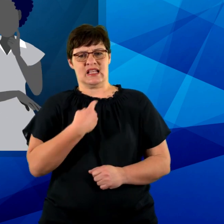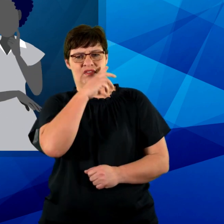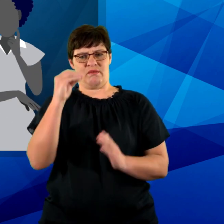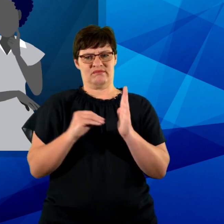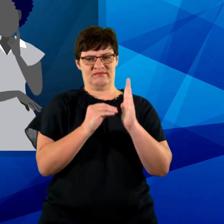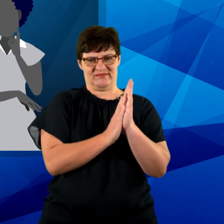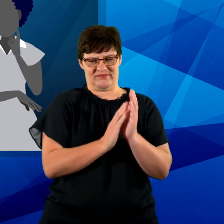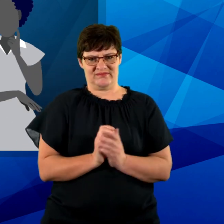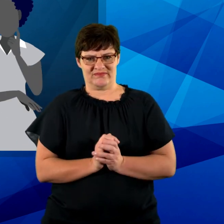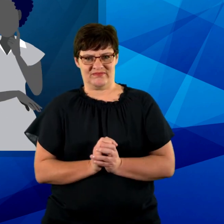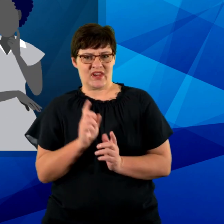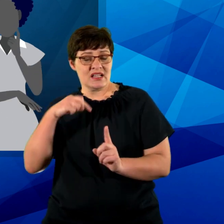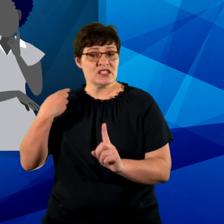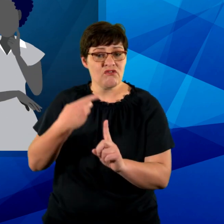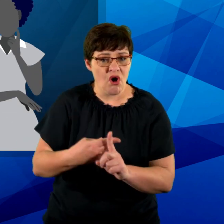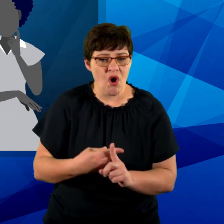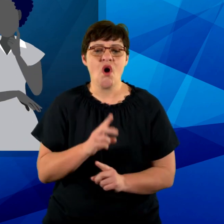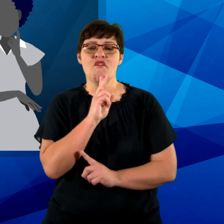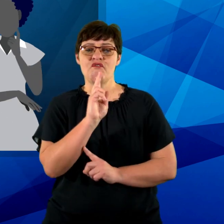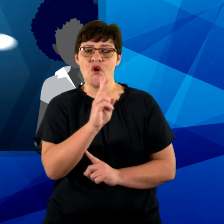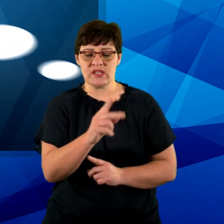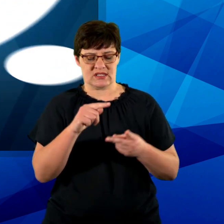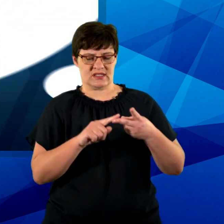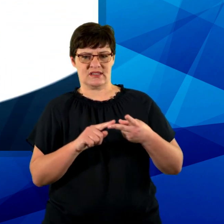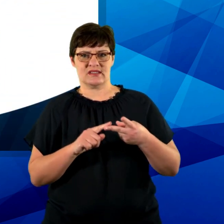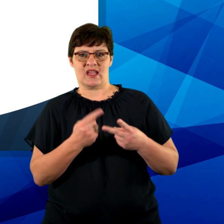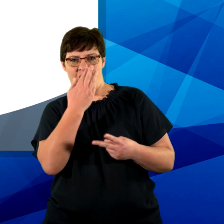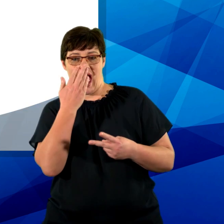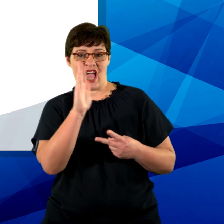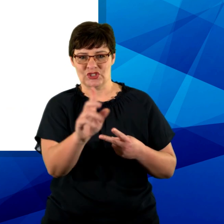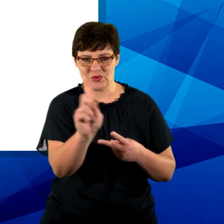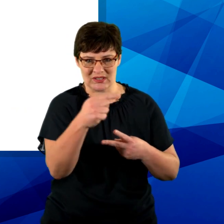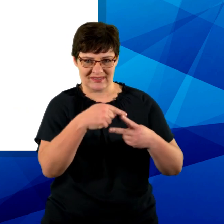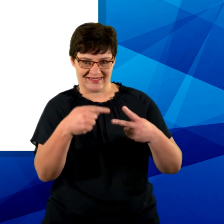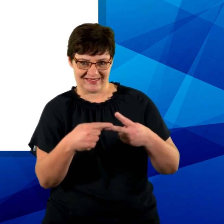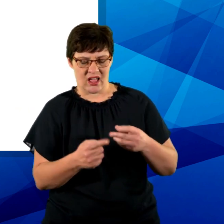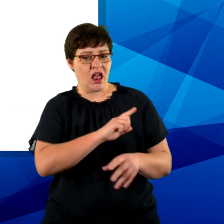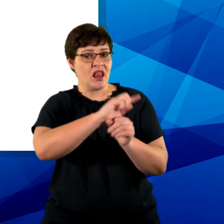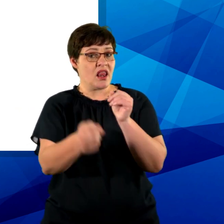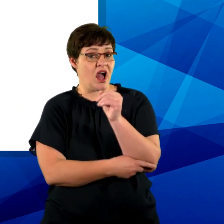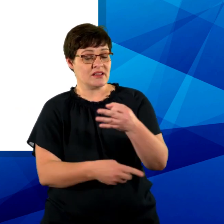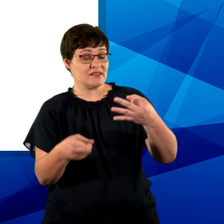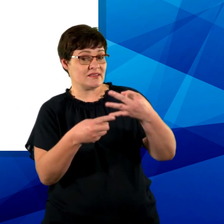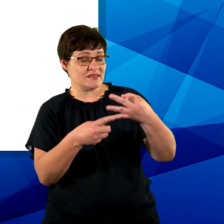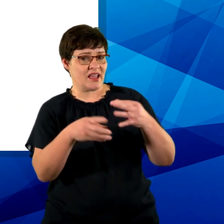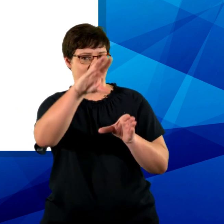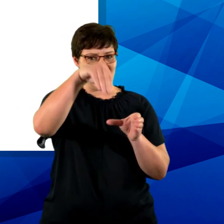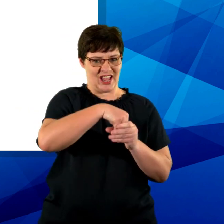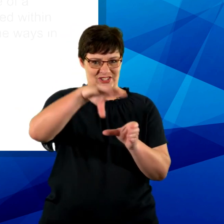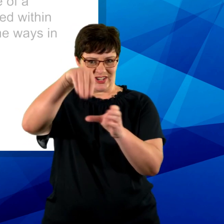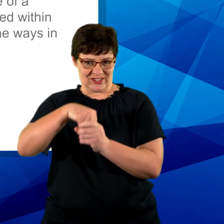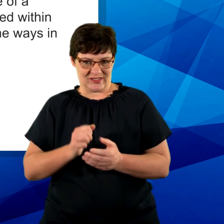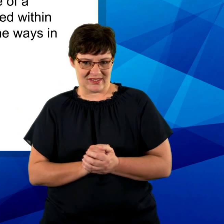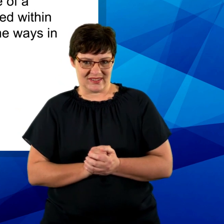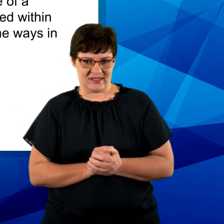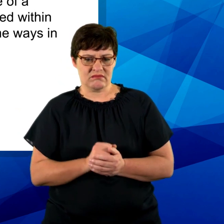Up to now, we have considered voice and stance. The last aspect to consider is engagement. While academic writing